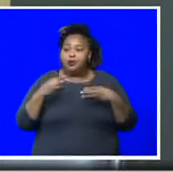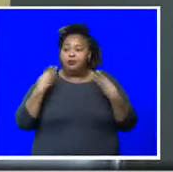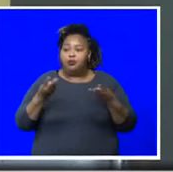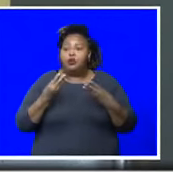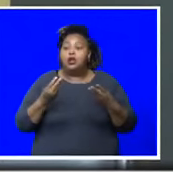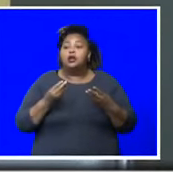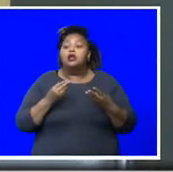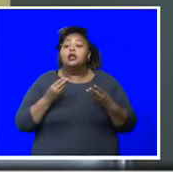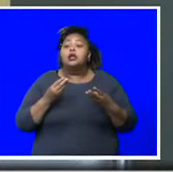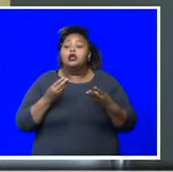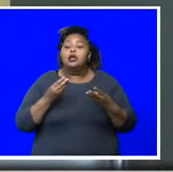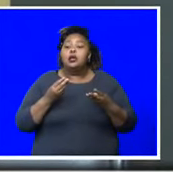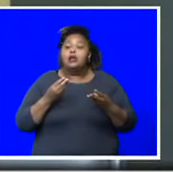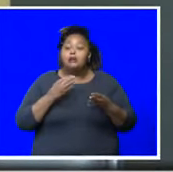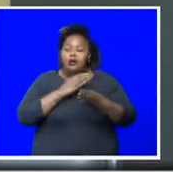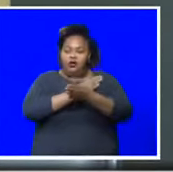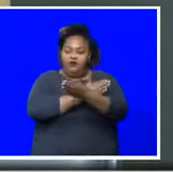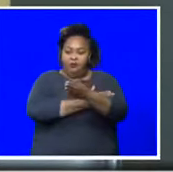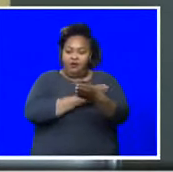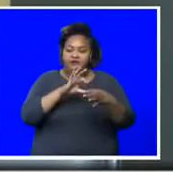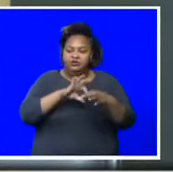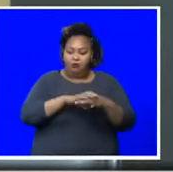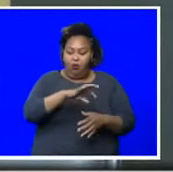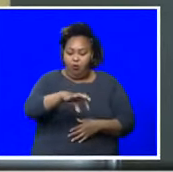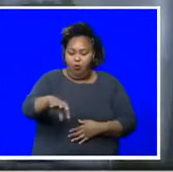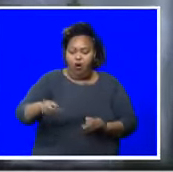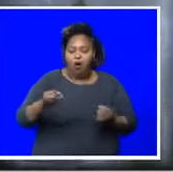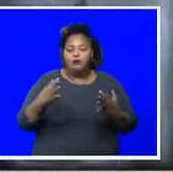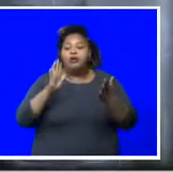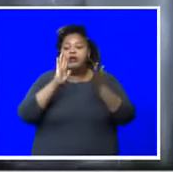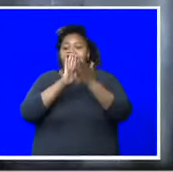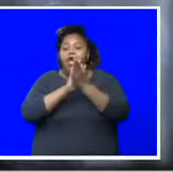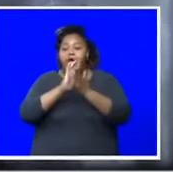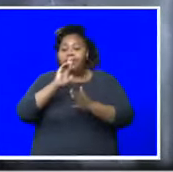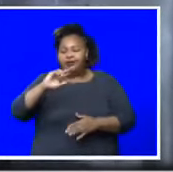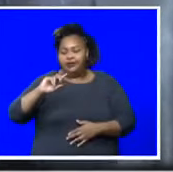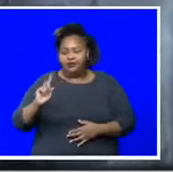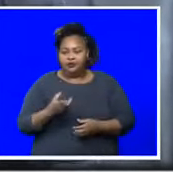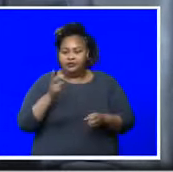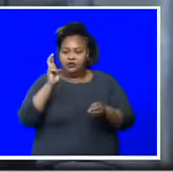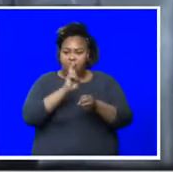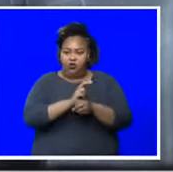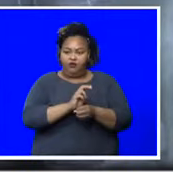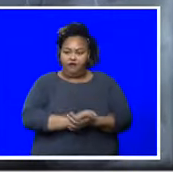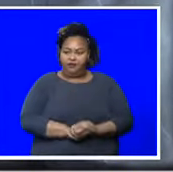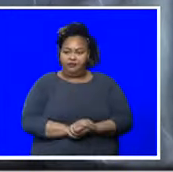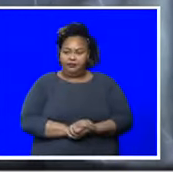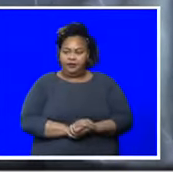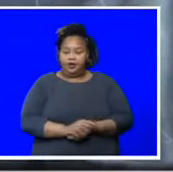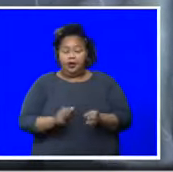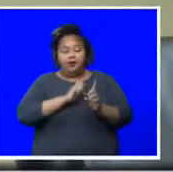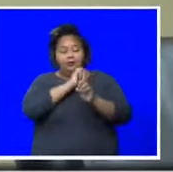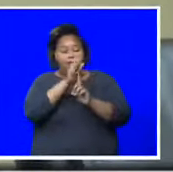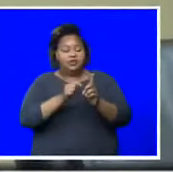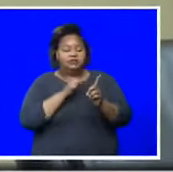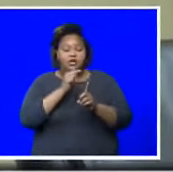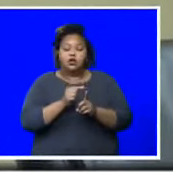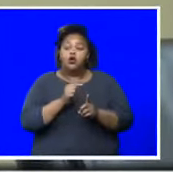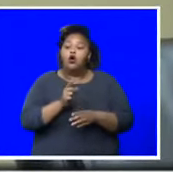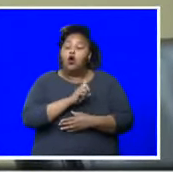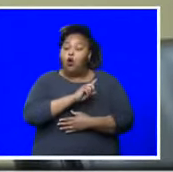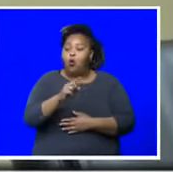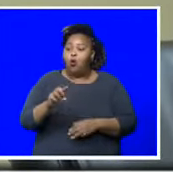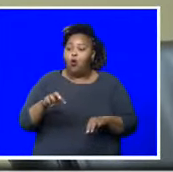18,669 households kuto tonke tingudla taseSwatini. Mahlalela ubese ucwayisa sive ukuthi sicaphele bani futhi abatenda